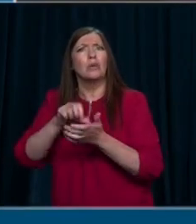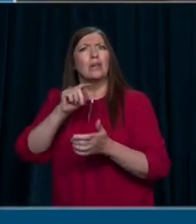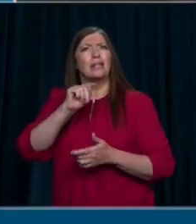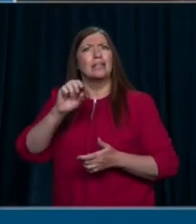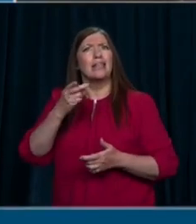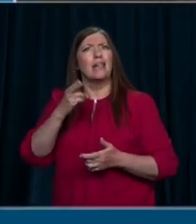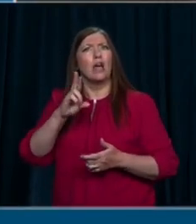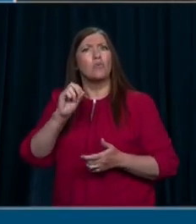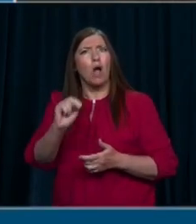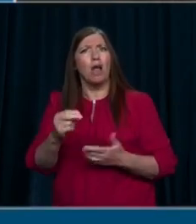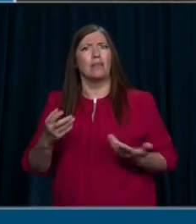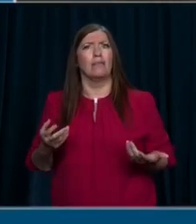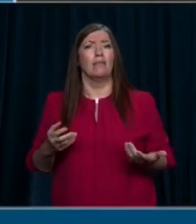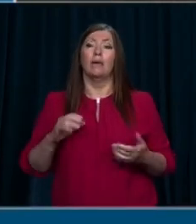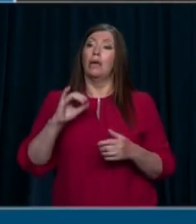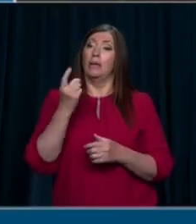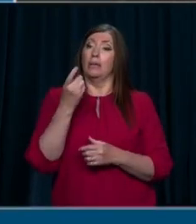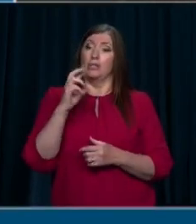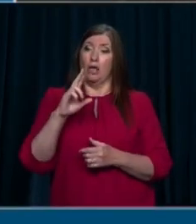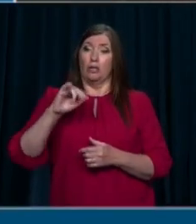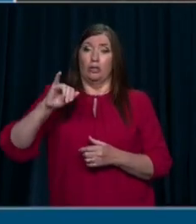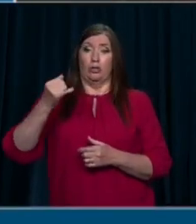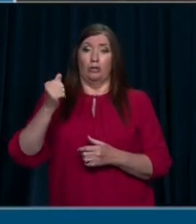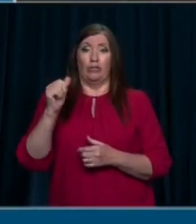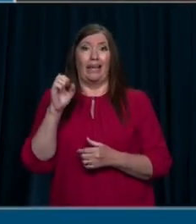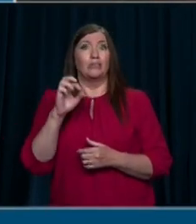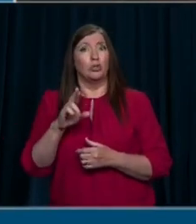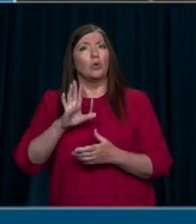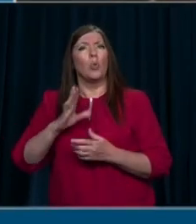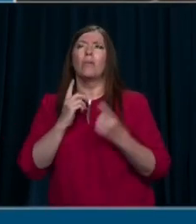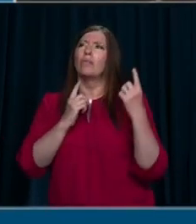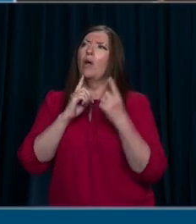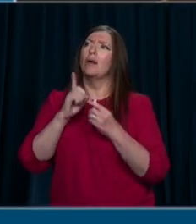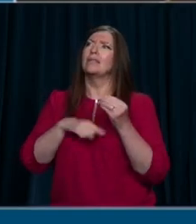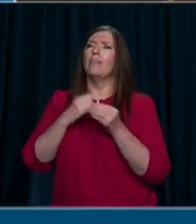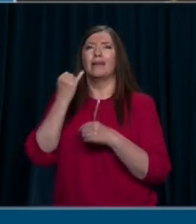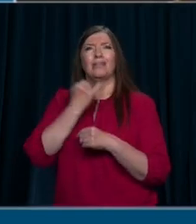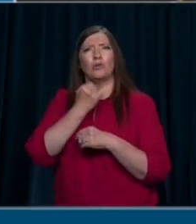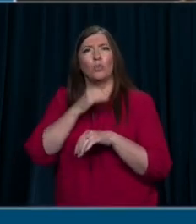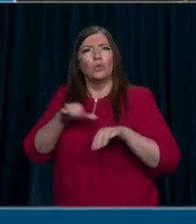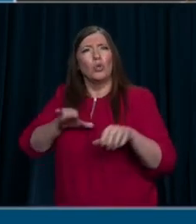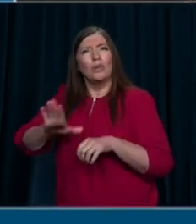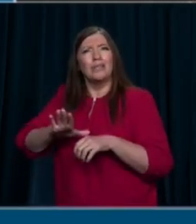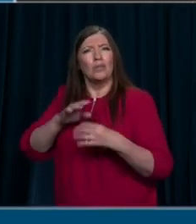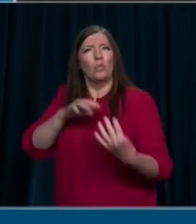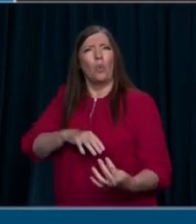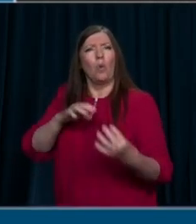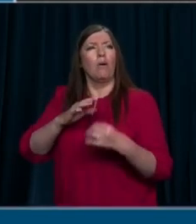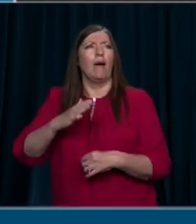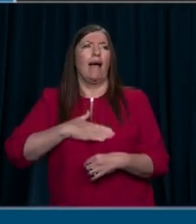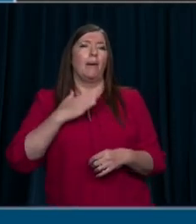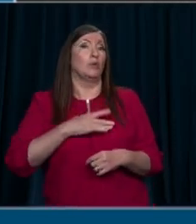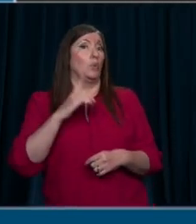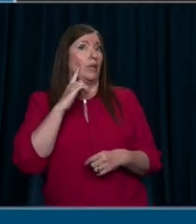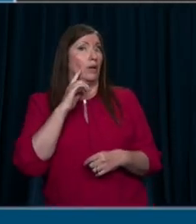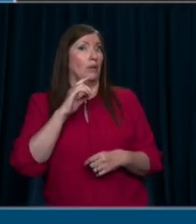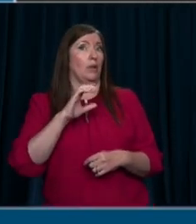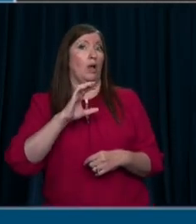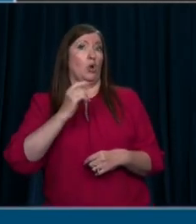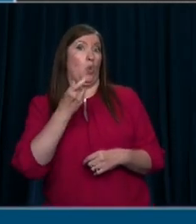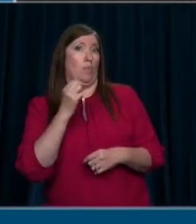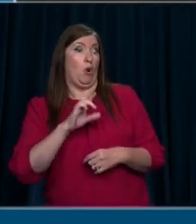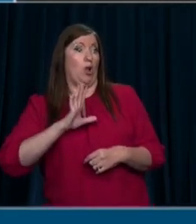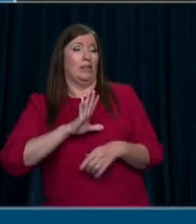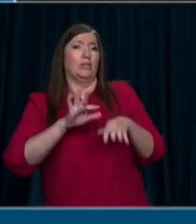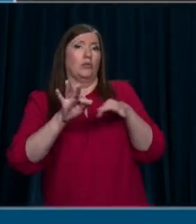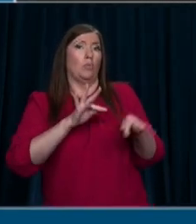Dr. Jasser, how was your thoughts on how Israel's conducting its war? Yeah, I'm actually so glad to hear Mr. Cooper's description, because I want the voters to